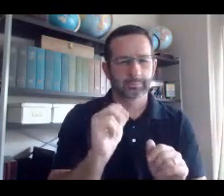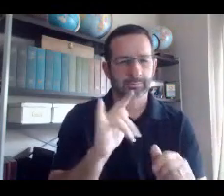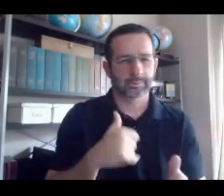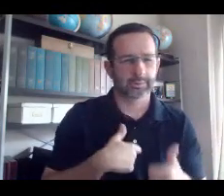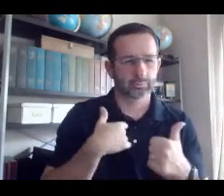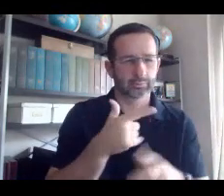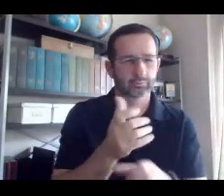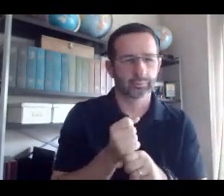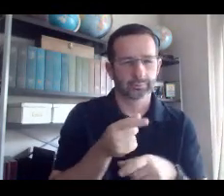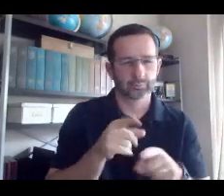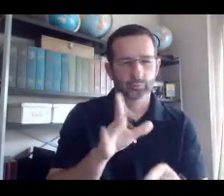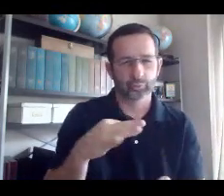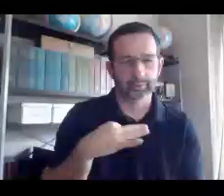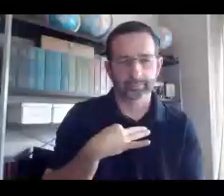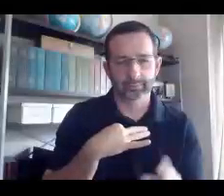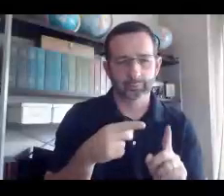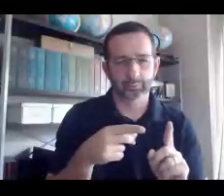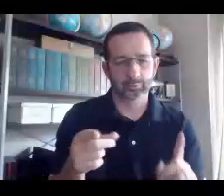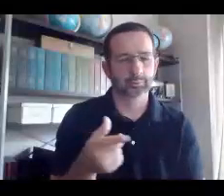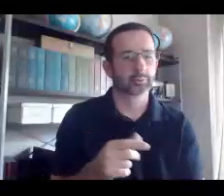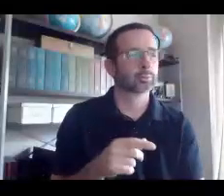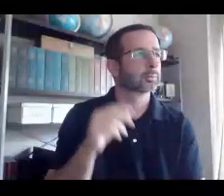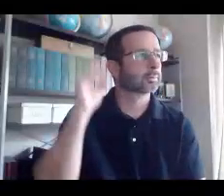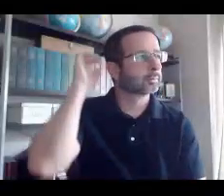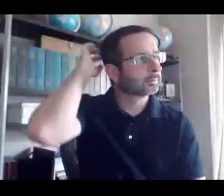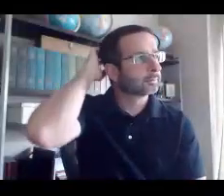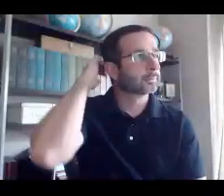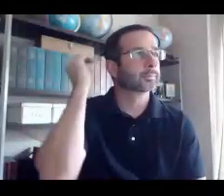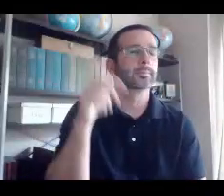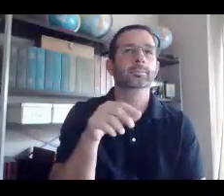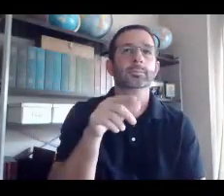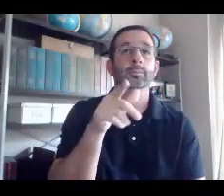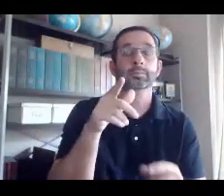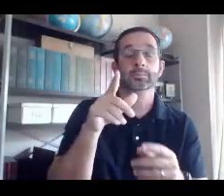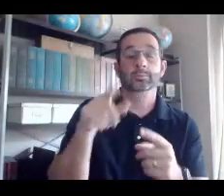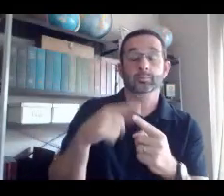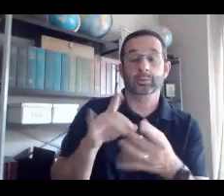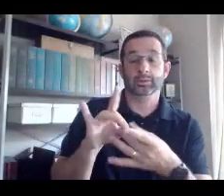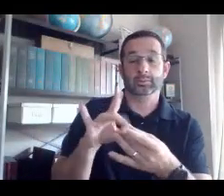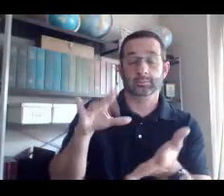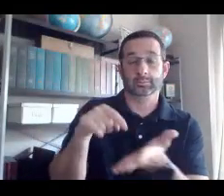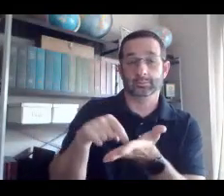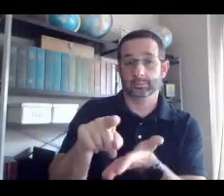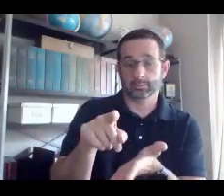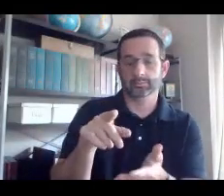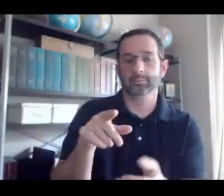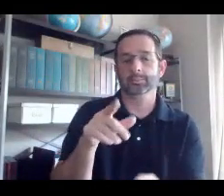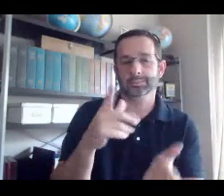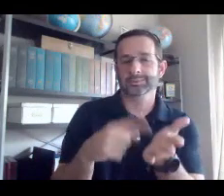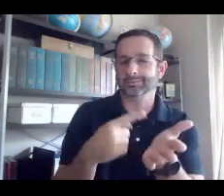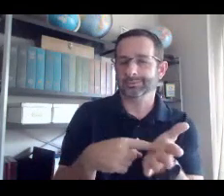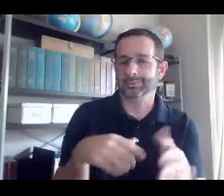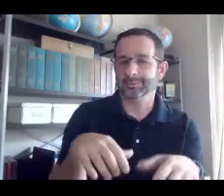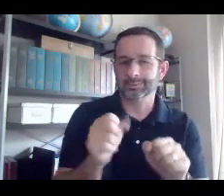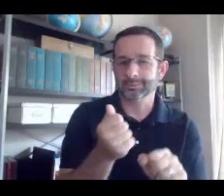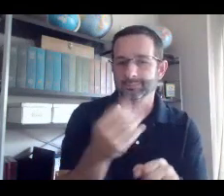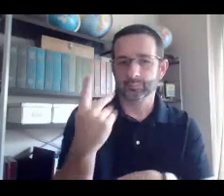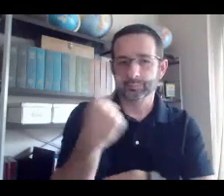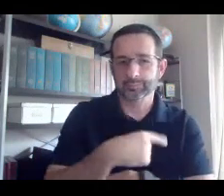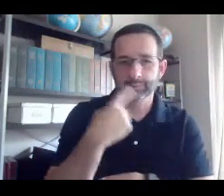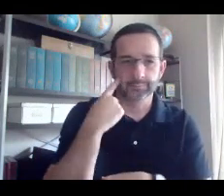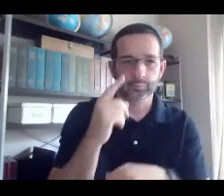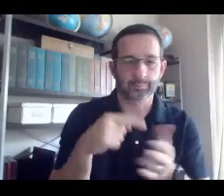era-notify@mail.nih.gov. That's the same email address that you should have received communications on during your application process. Whenever payments